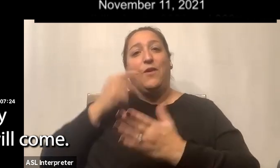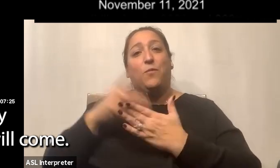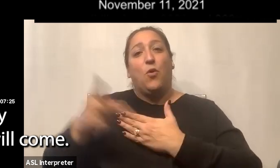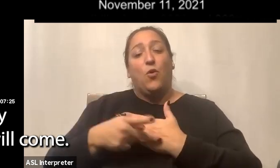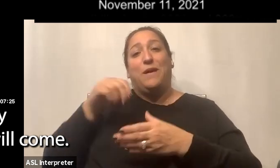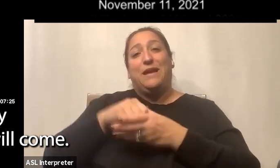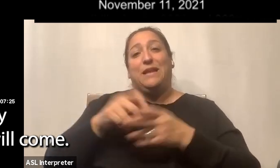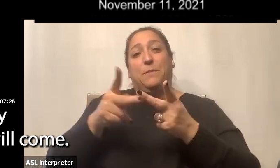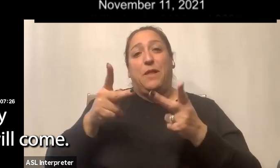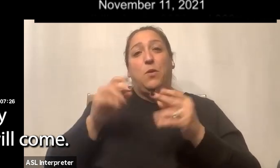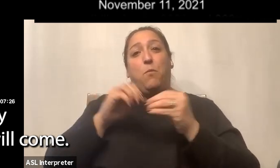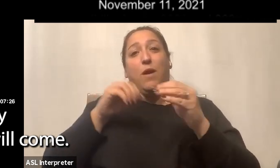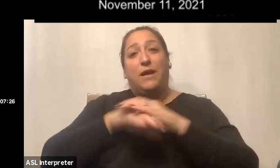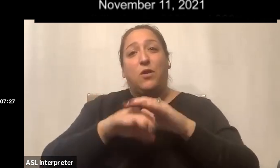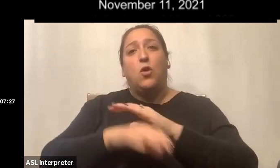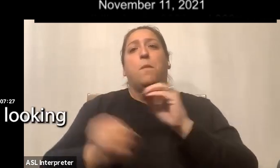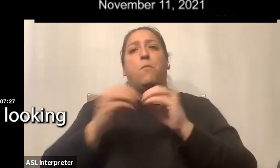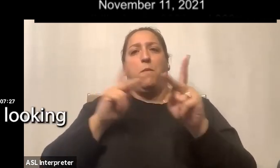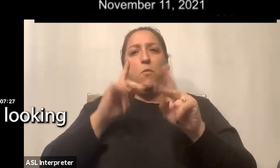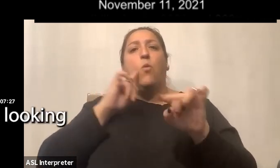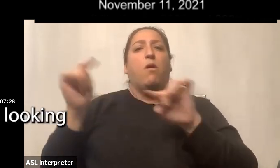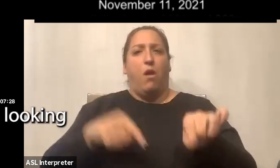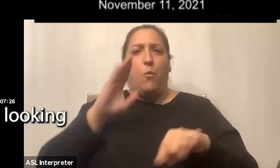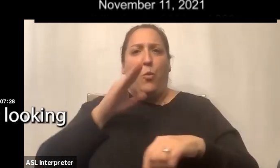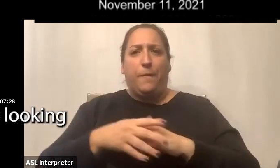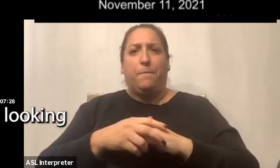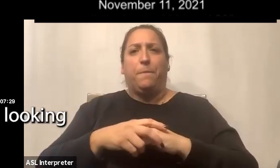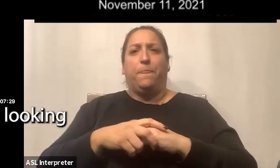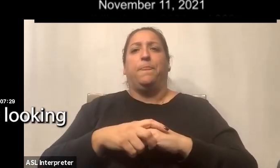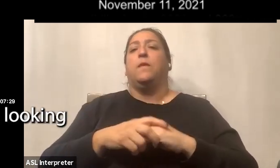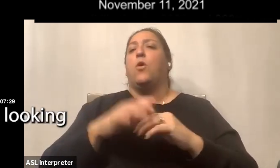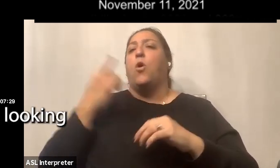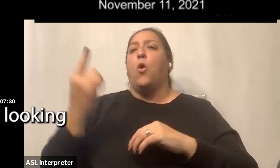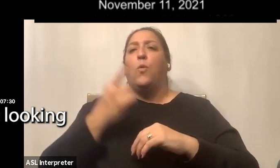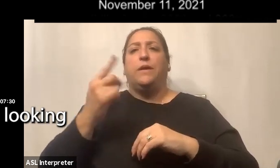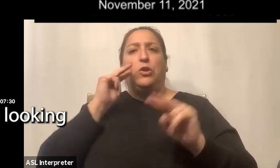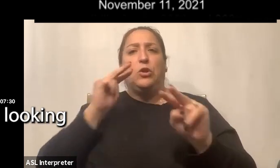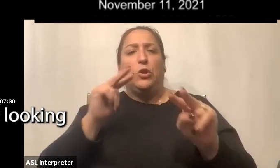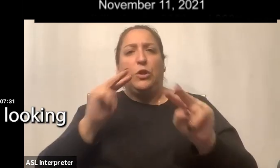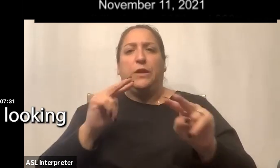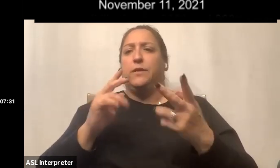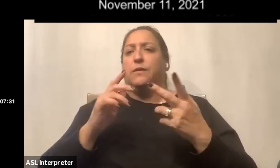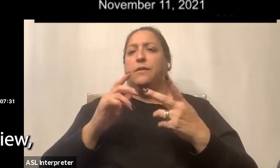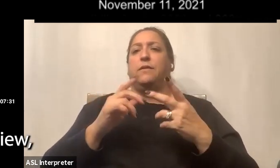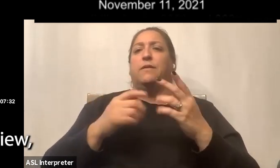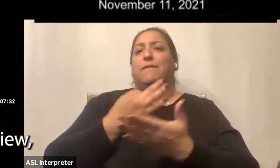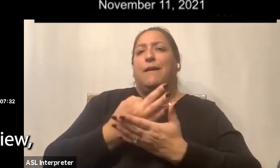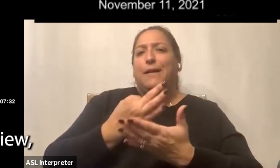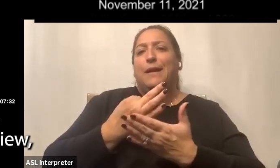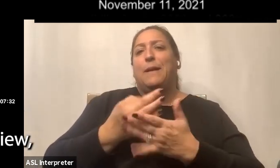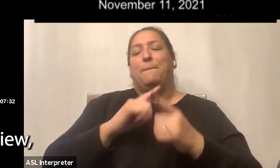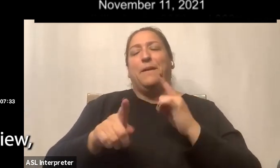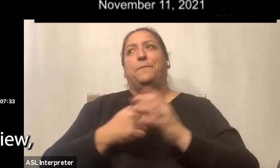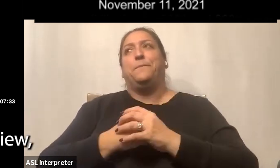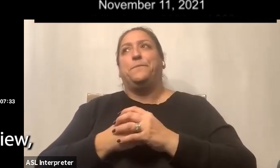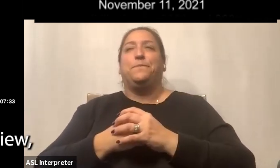is more accessible, more people will come. So that's always, people are always looking at, finances, but